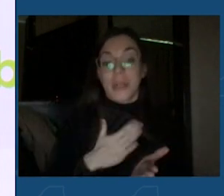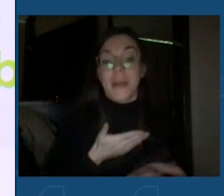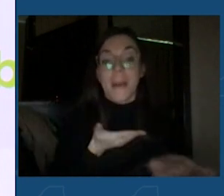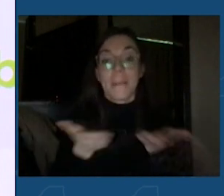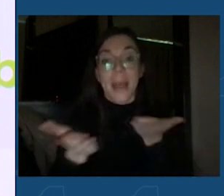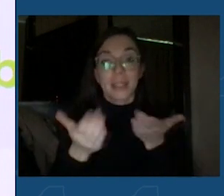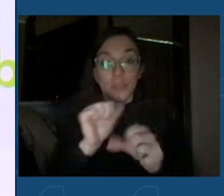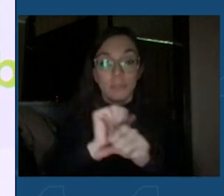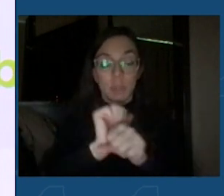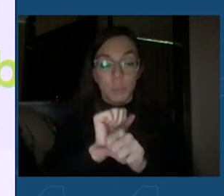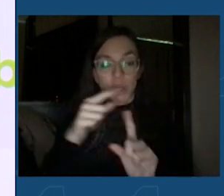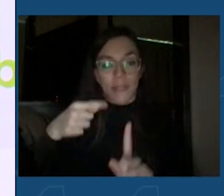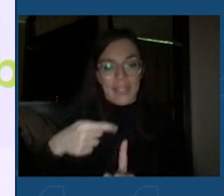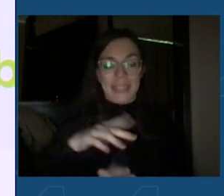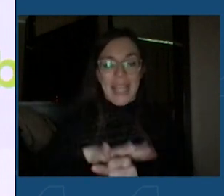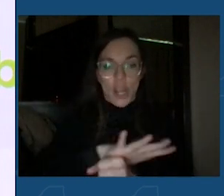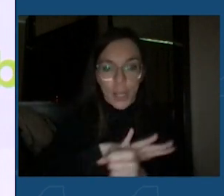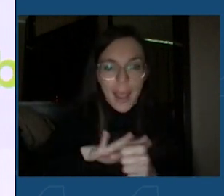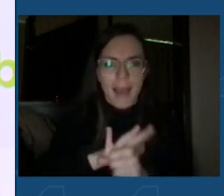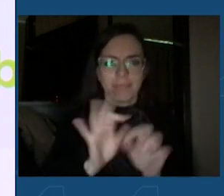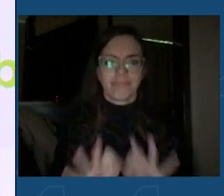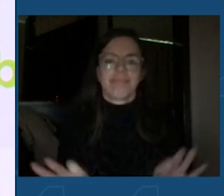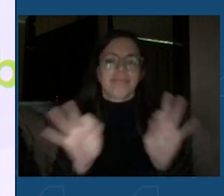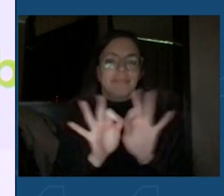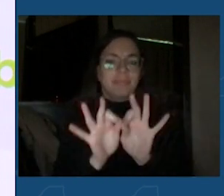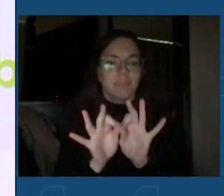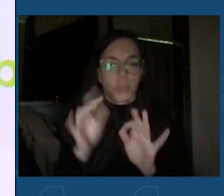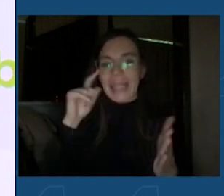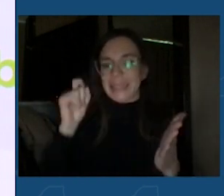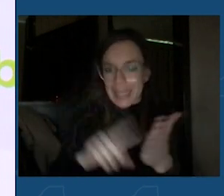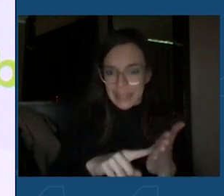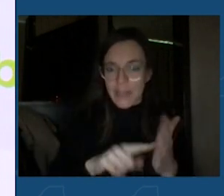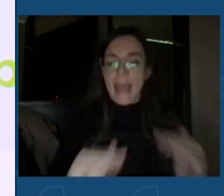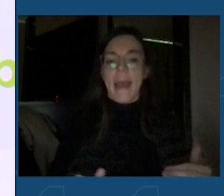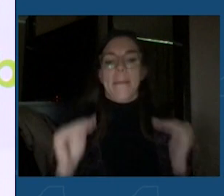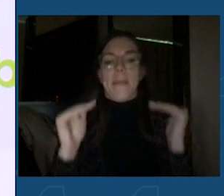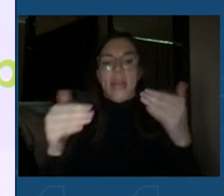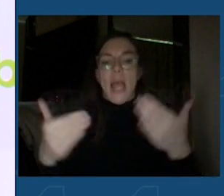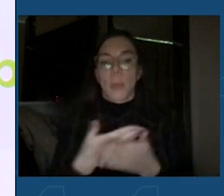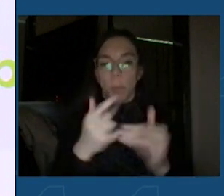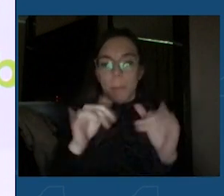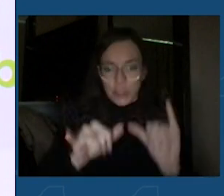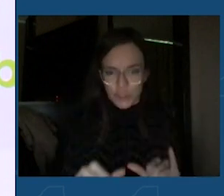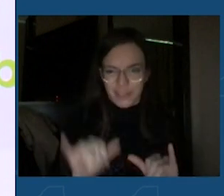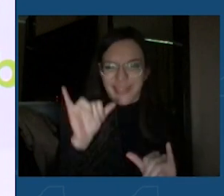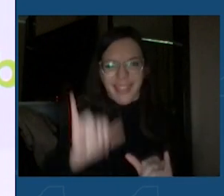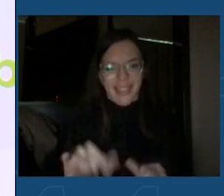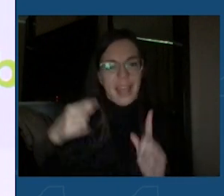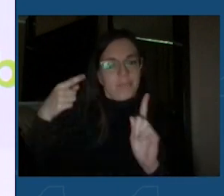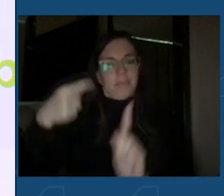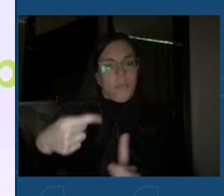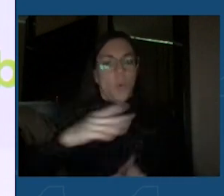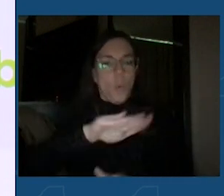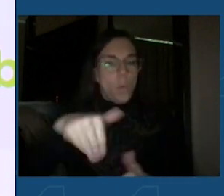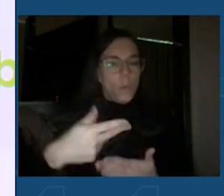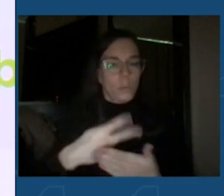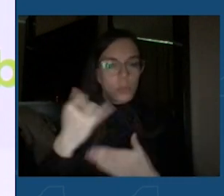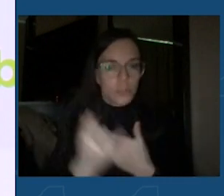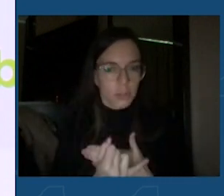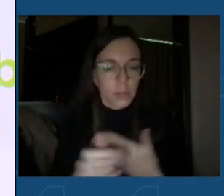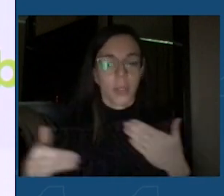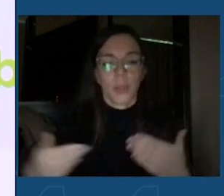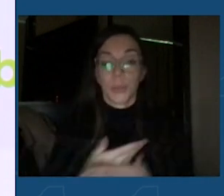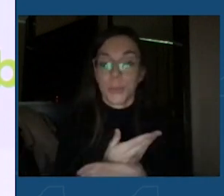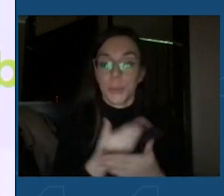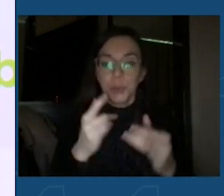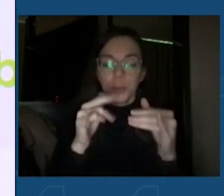help identify and amplify those new measures. That's the purpose of this entire project. The new methods path